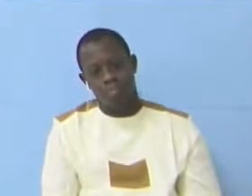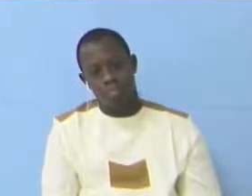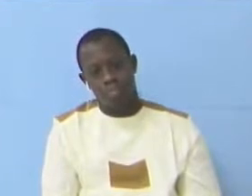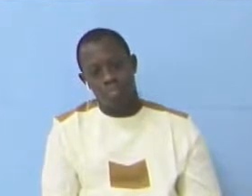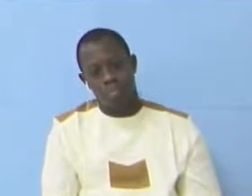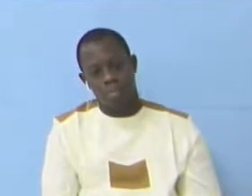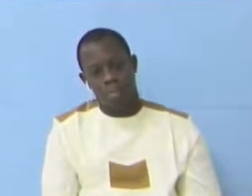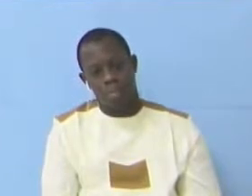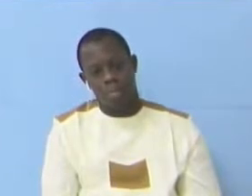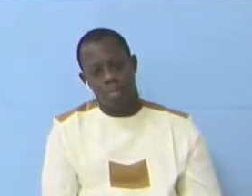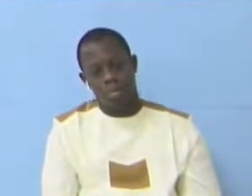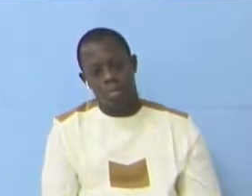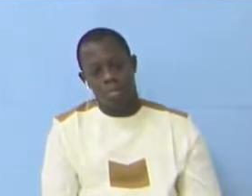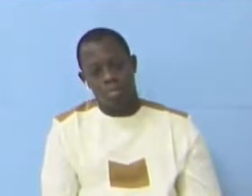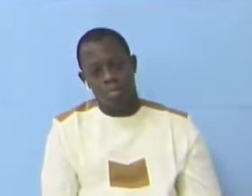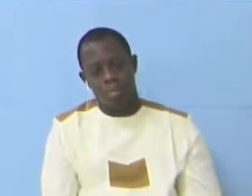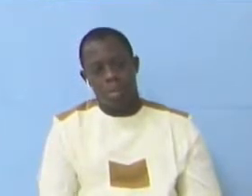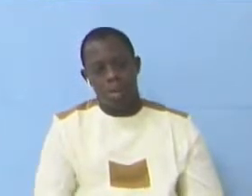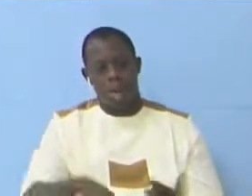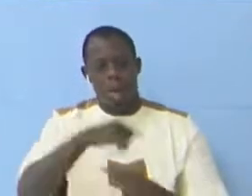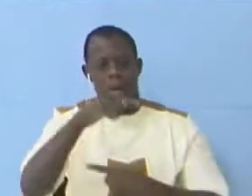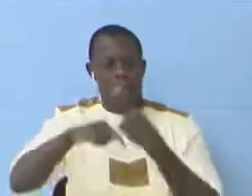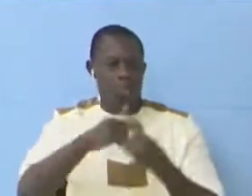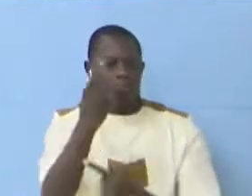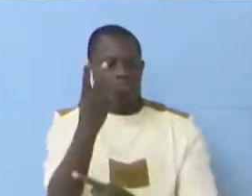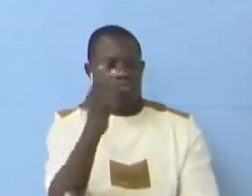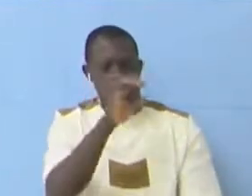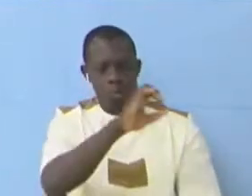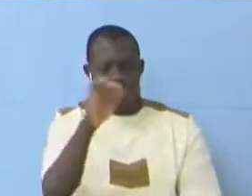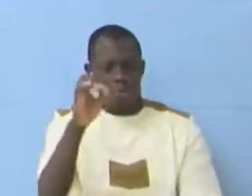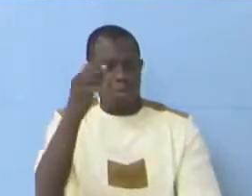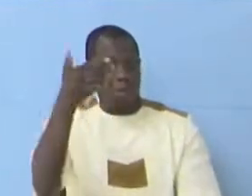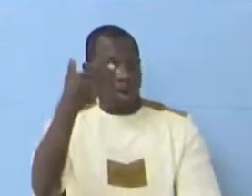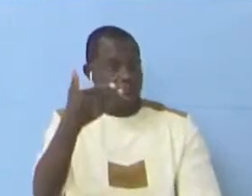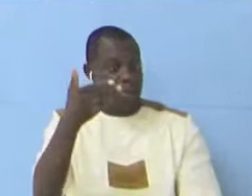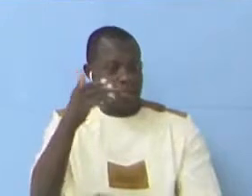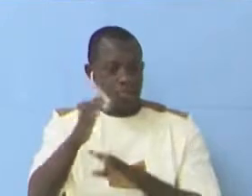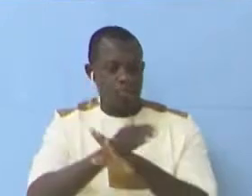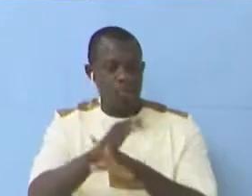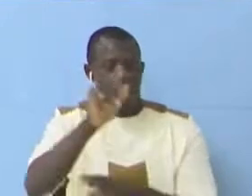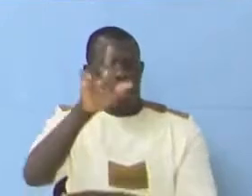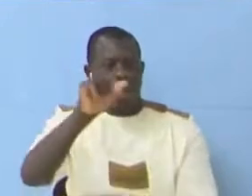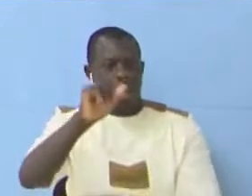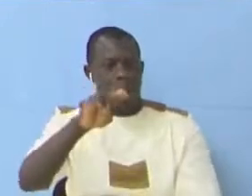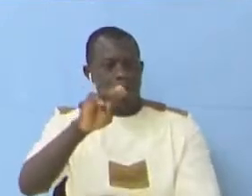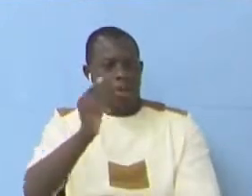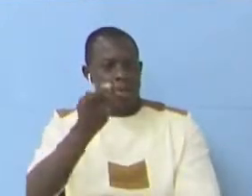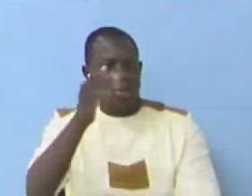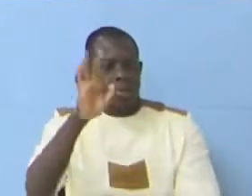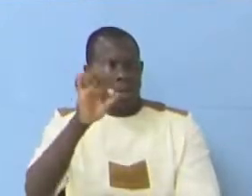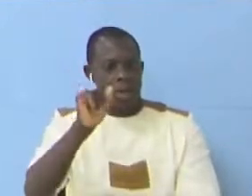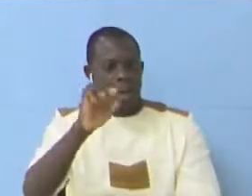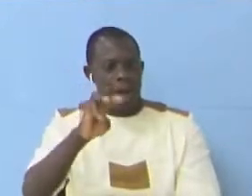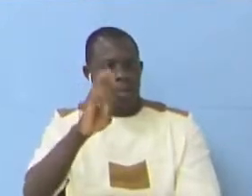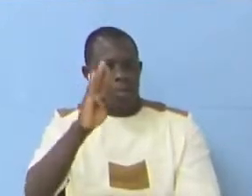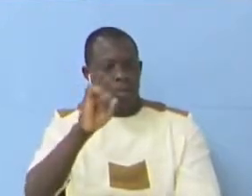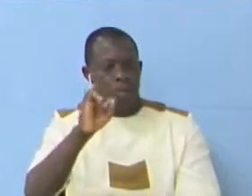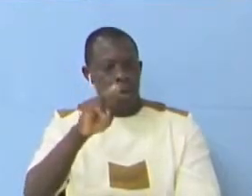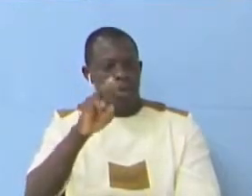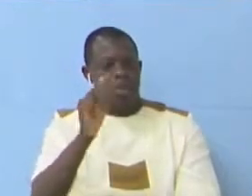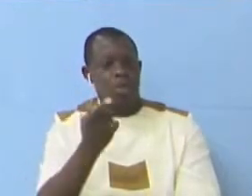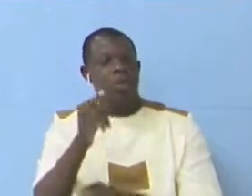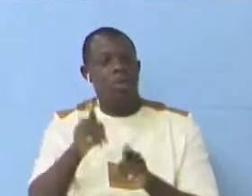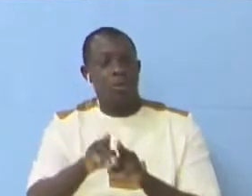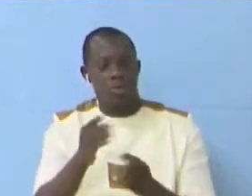Regarding the 2009 alleged Langtombong Tamba coup d'etat. lu aju ci 2009 coup